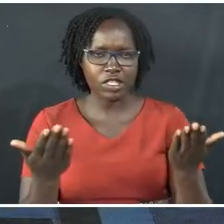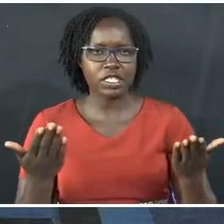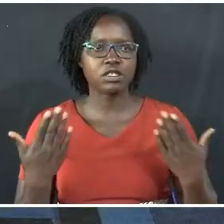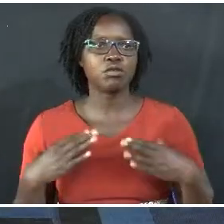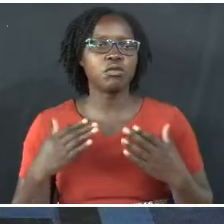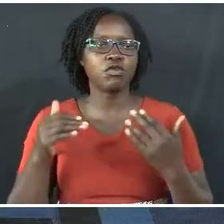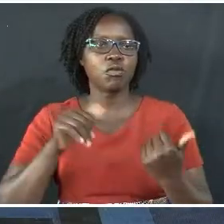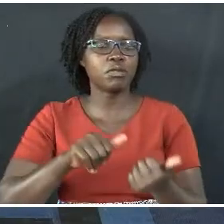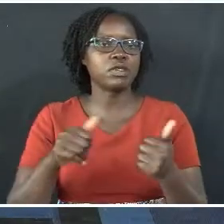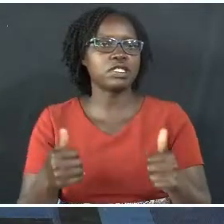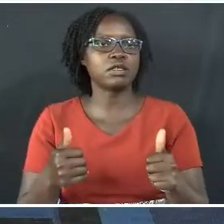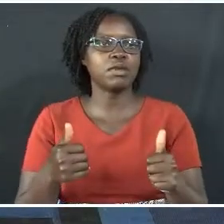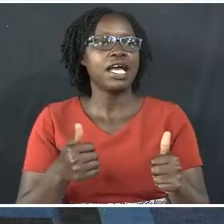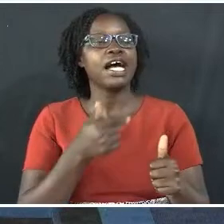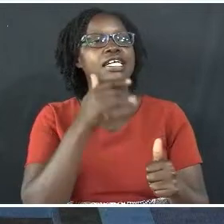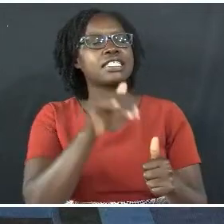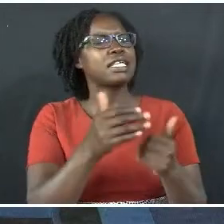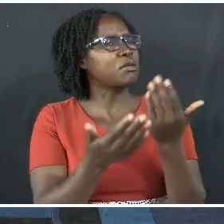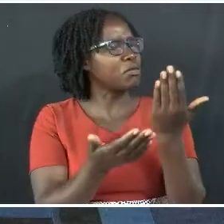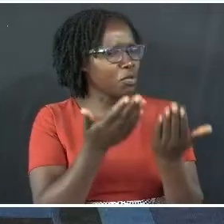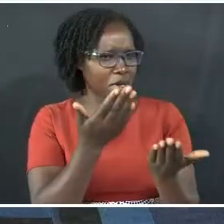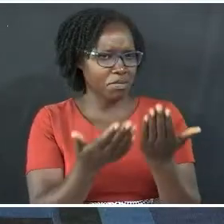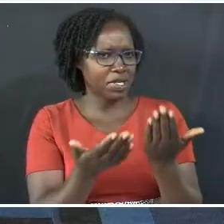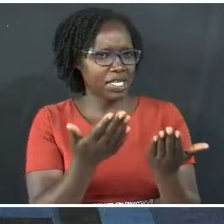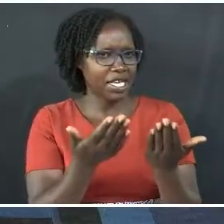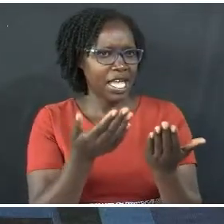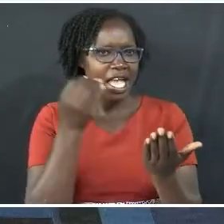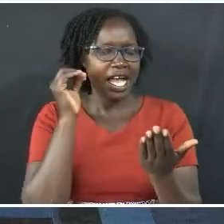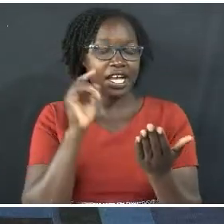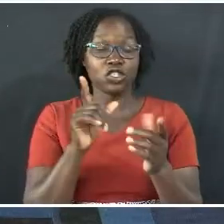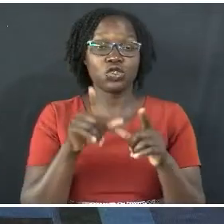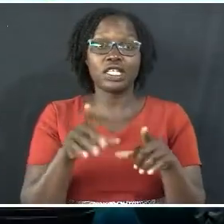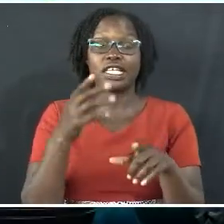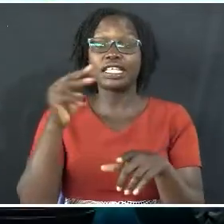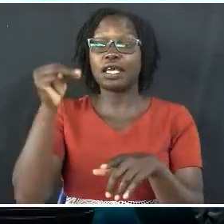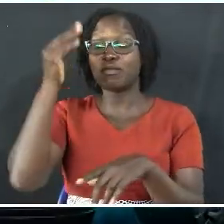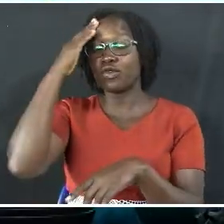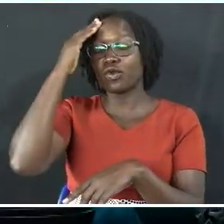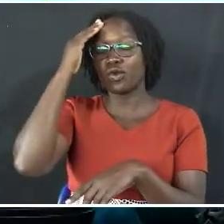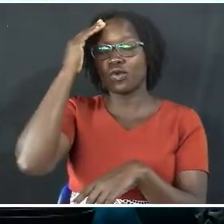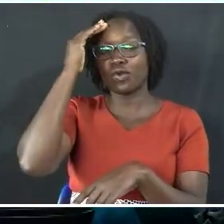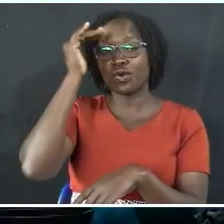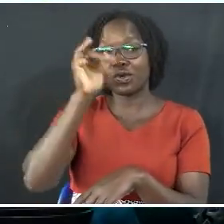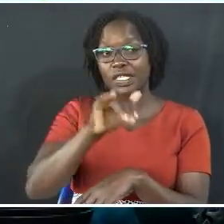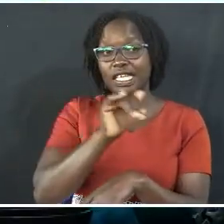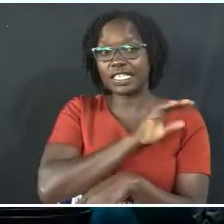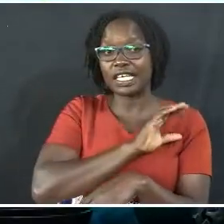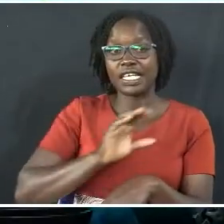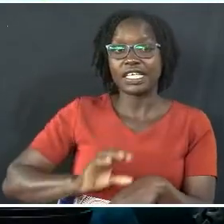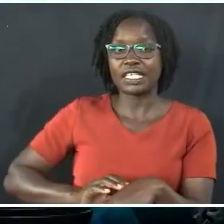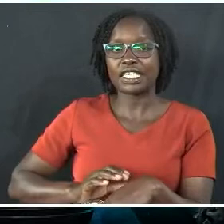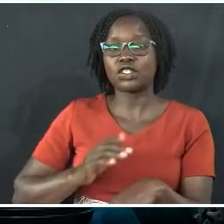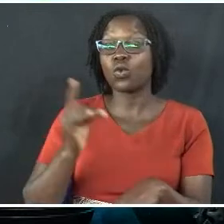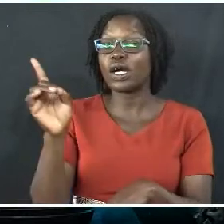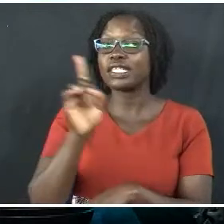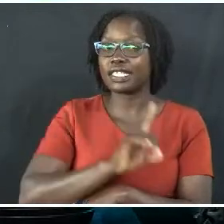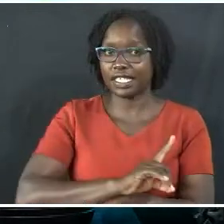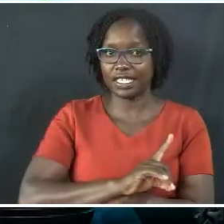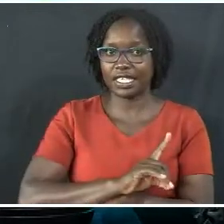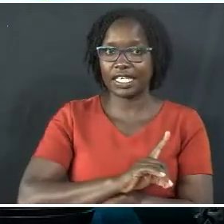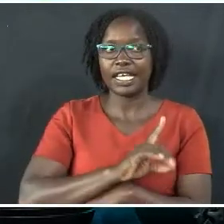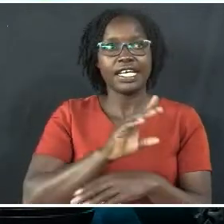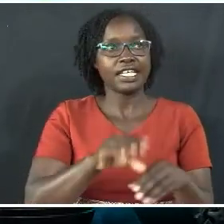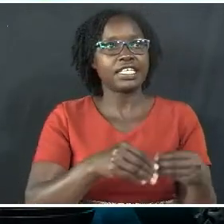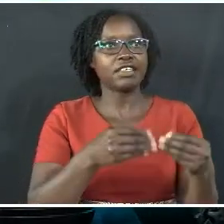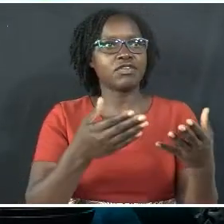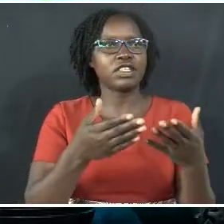candidates, and said that probably I should let them know that Christ will one day give